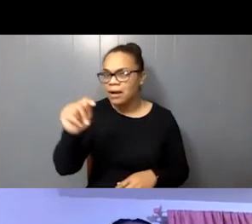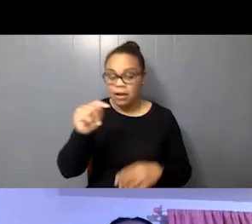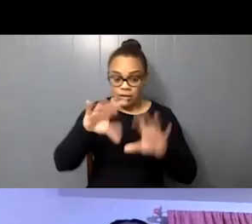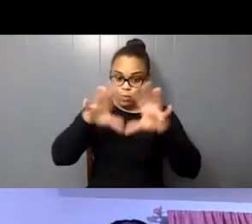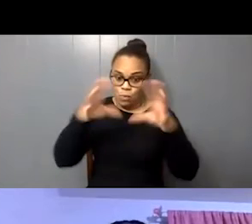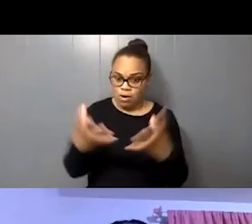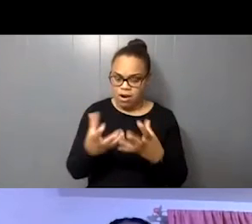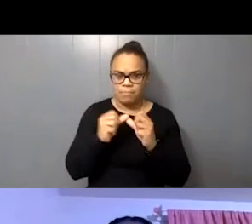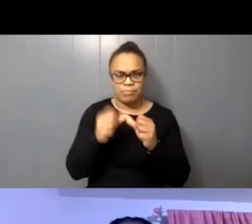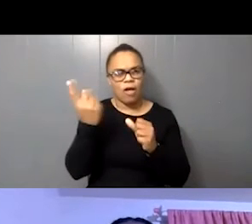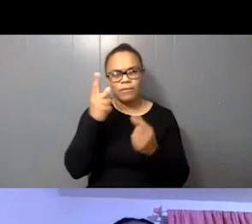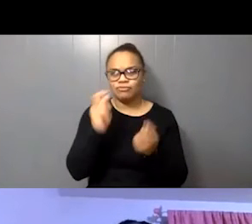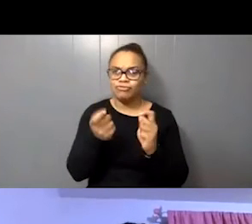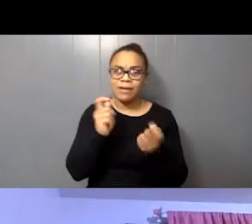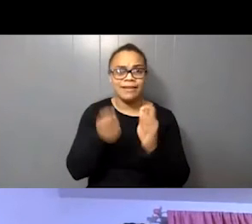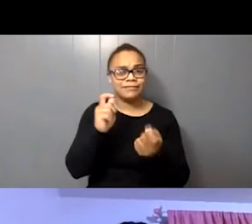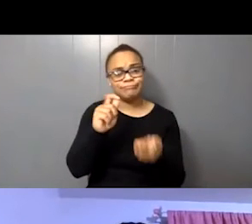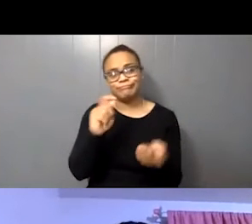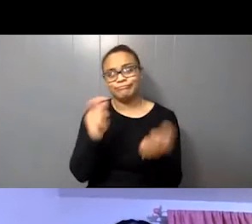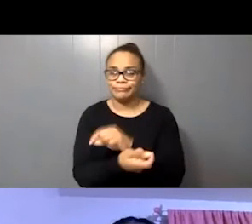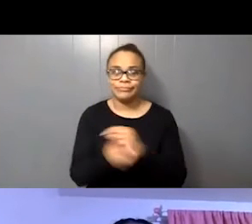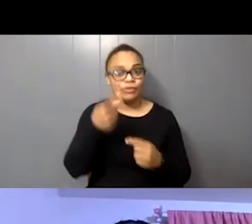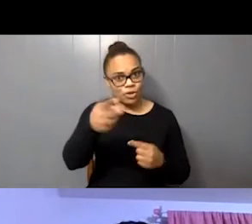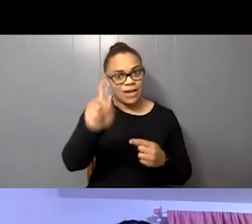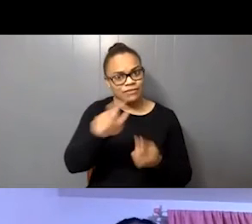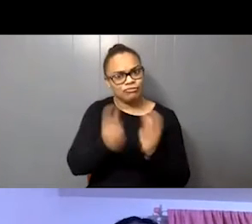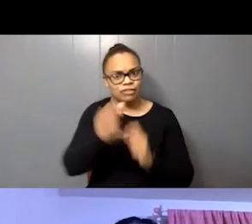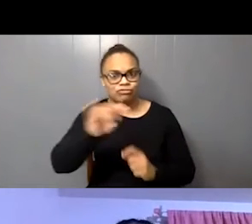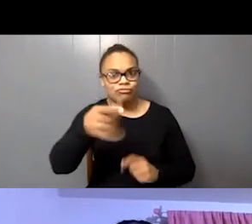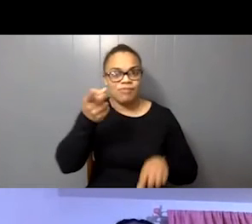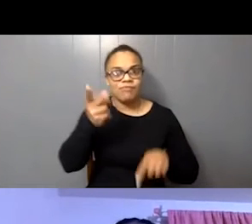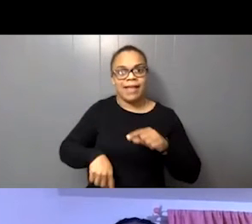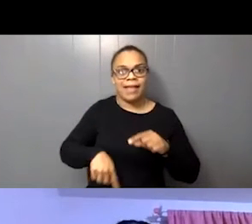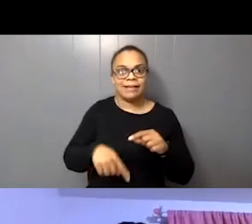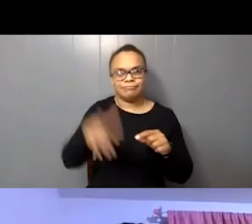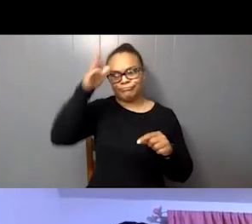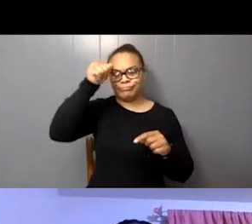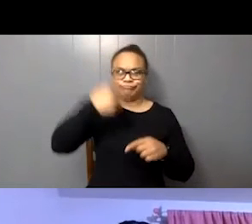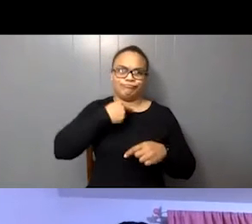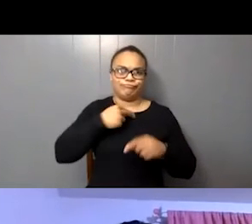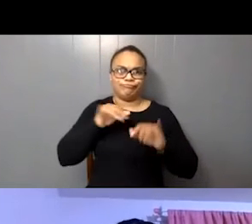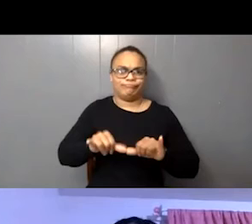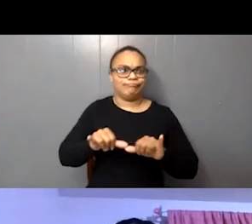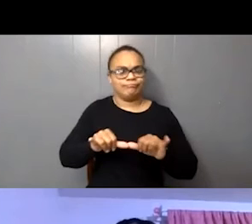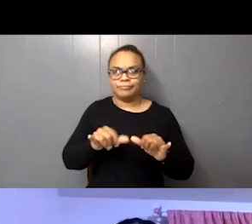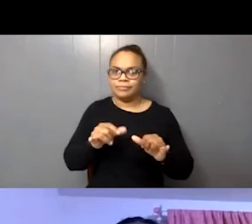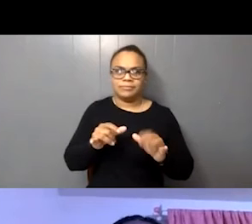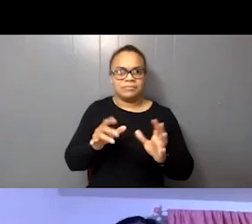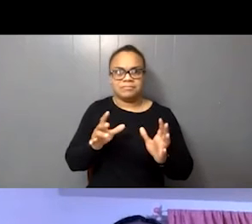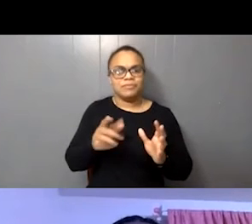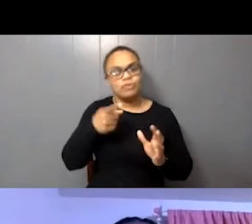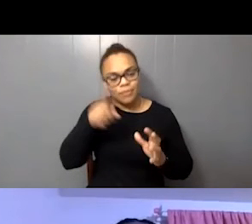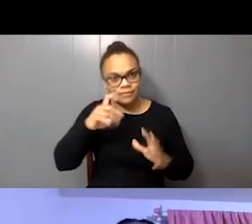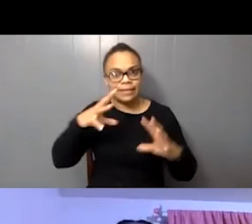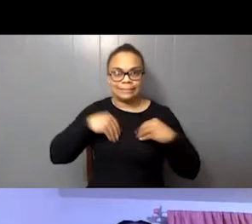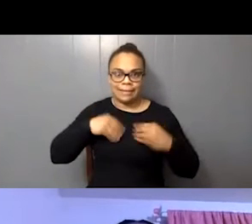so you have to change with it. We cannot be stuck in one place. You have to take the criticism and take the change that's coming with